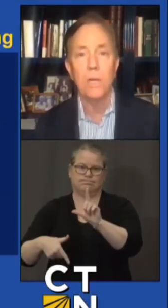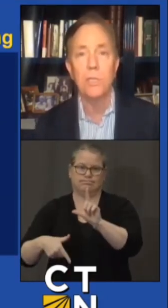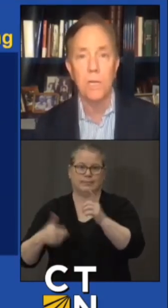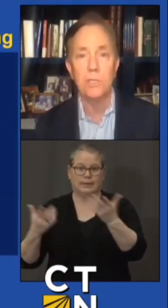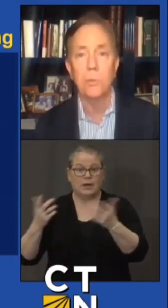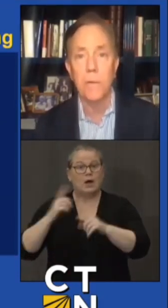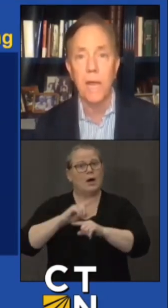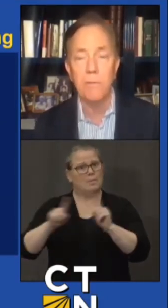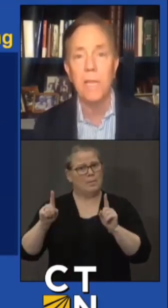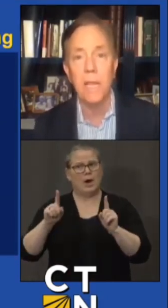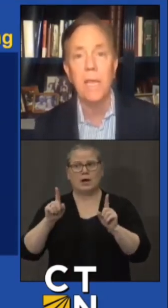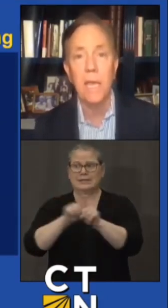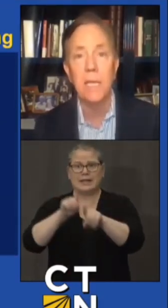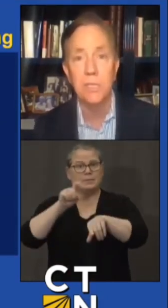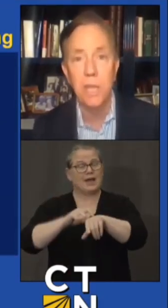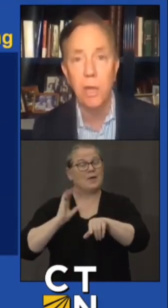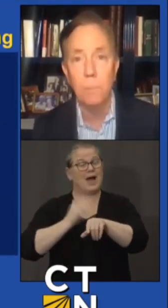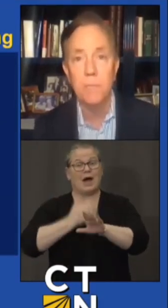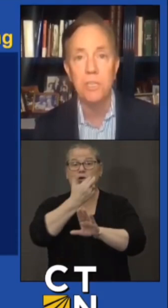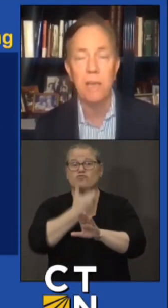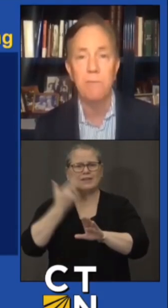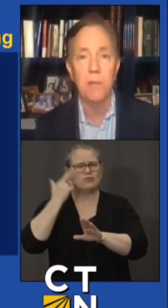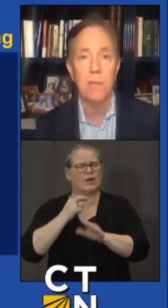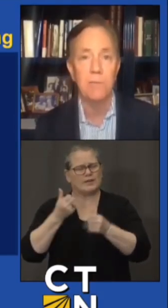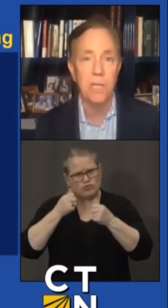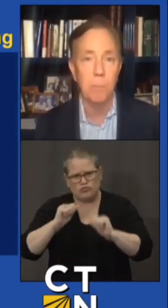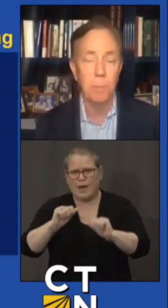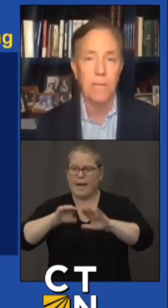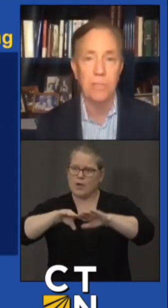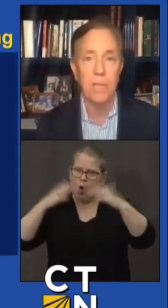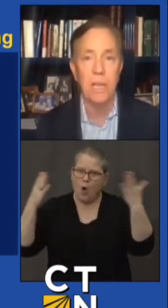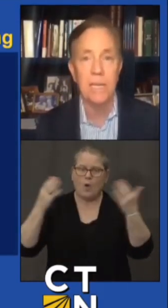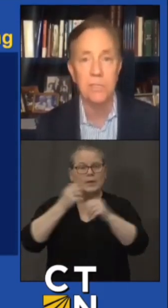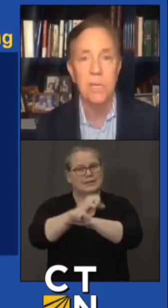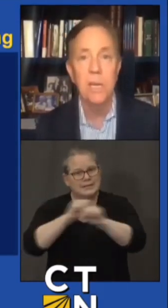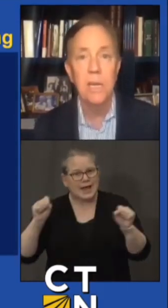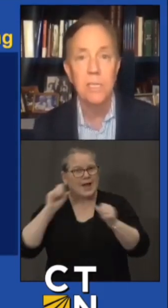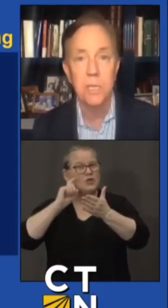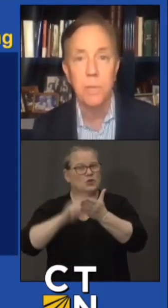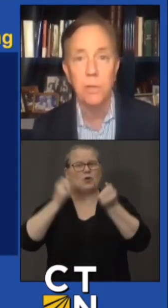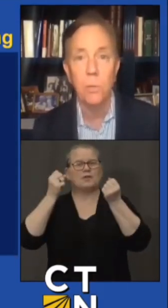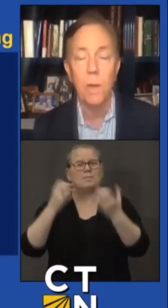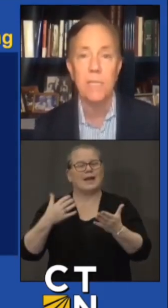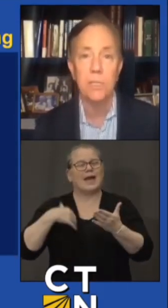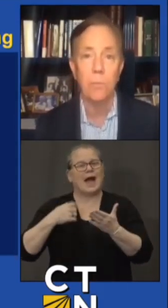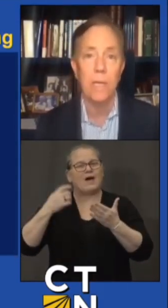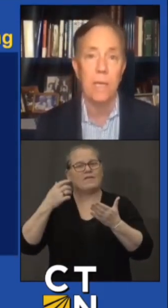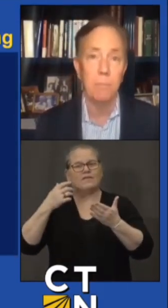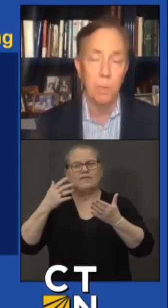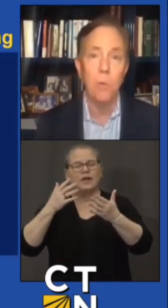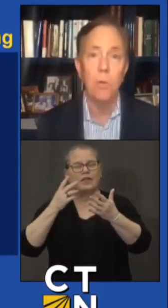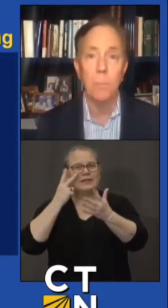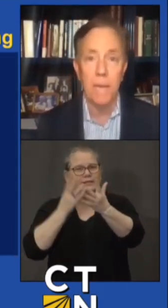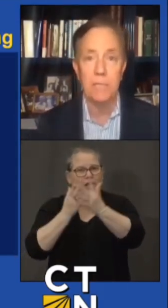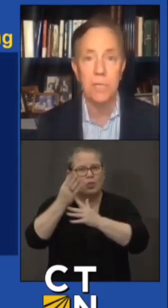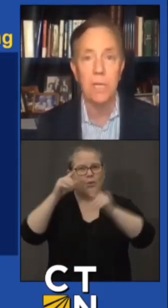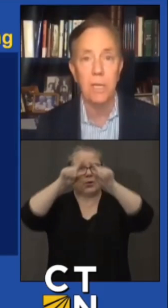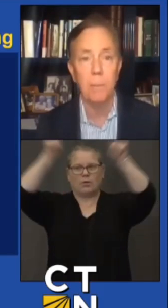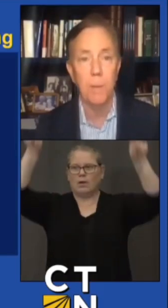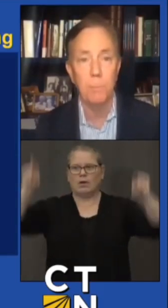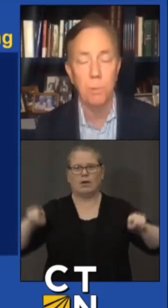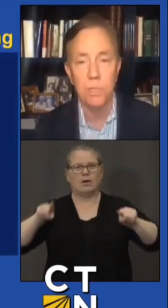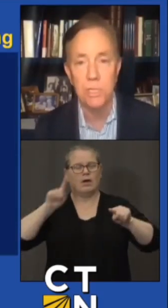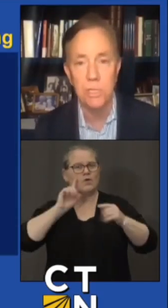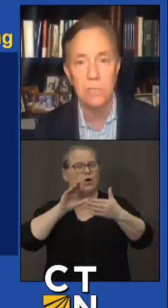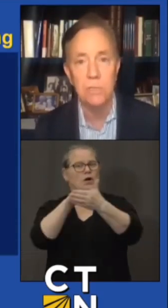our restaurants are doing everything they can to stay open safely. You've seen the plexiglass and some of the other ways that we keep below capacity and